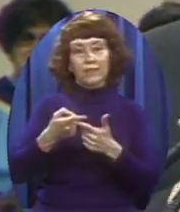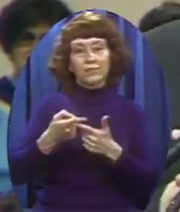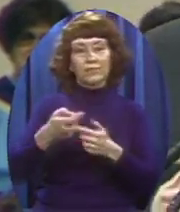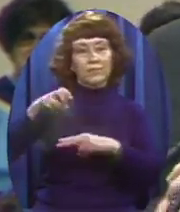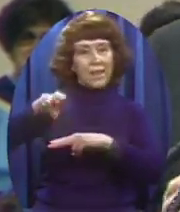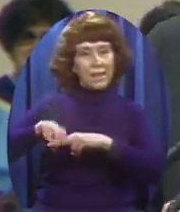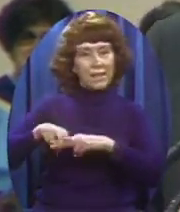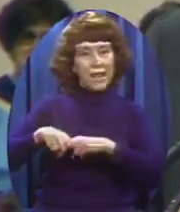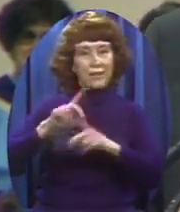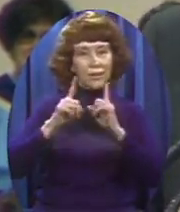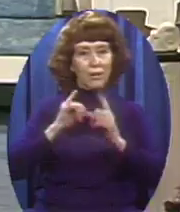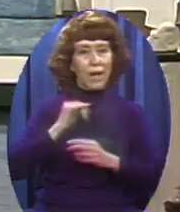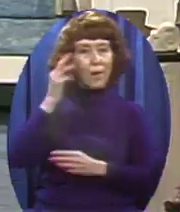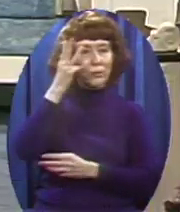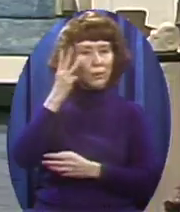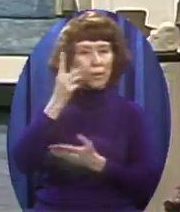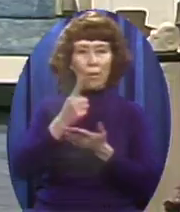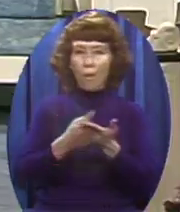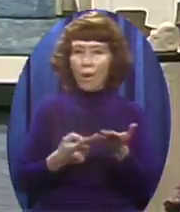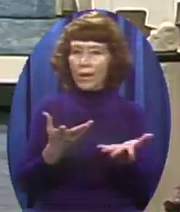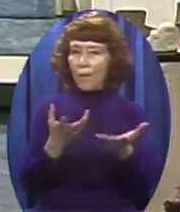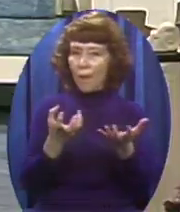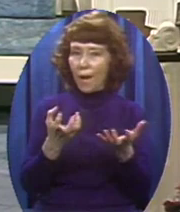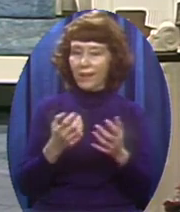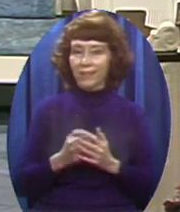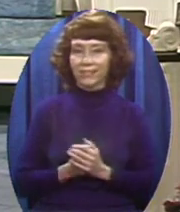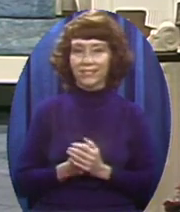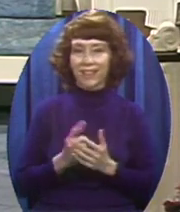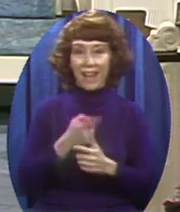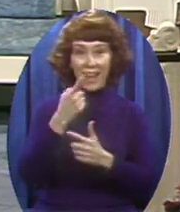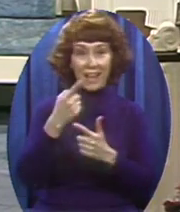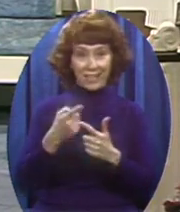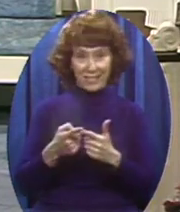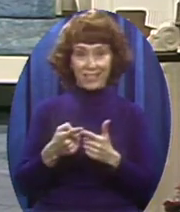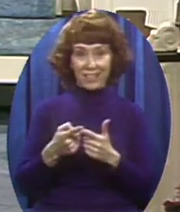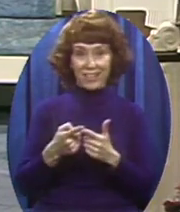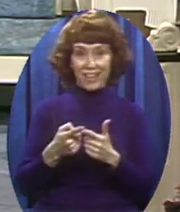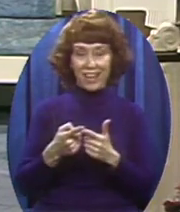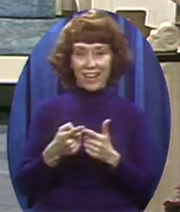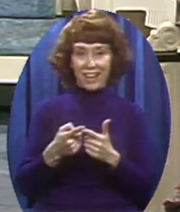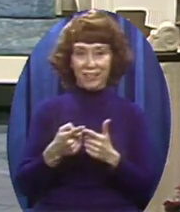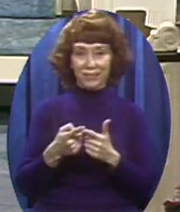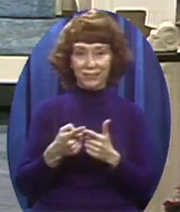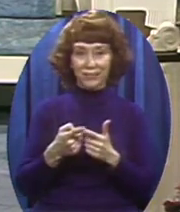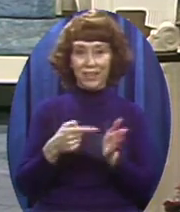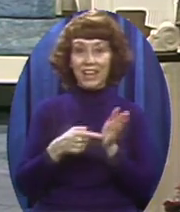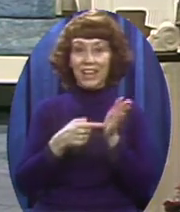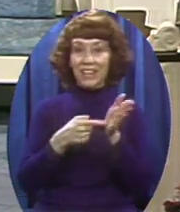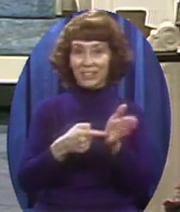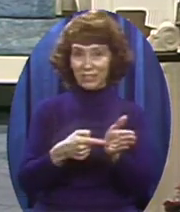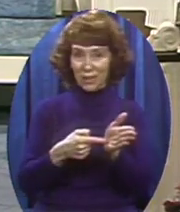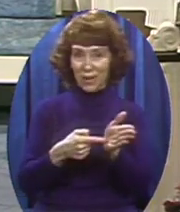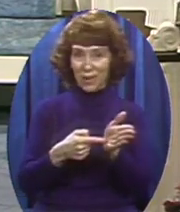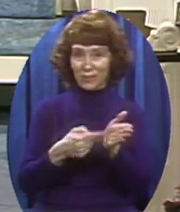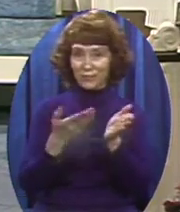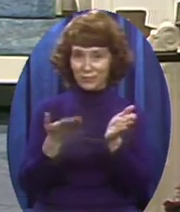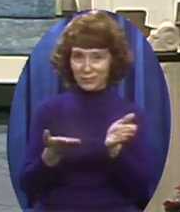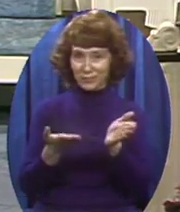wonder what in the world is he up to? And then he pulled out from under the counter a brown